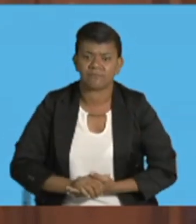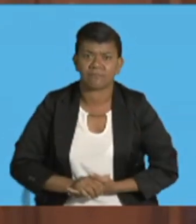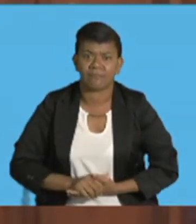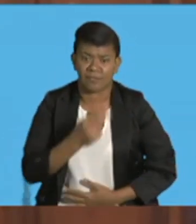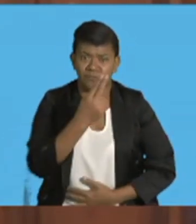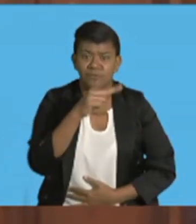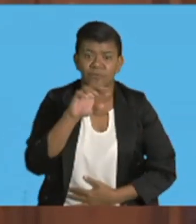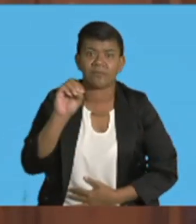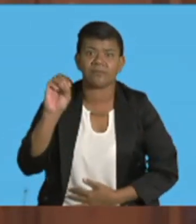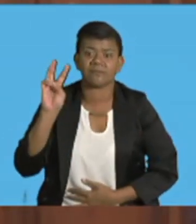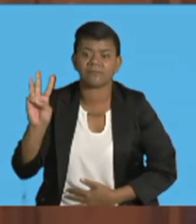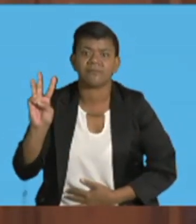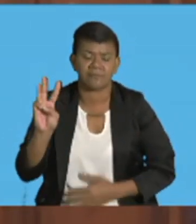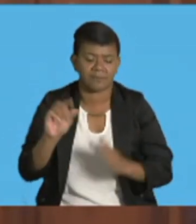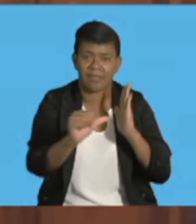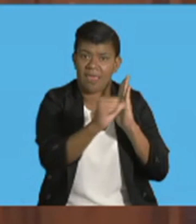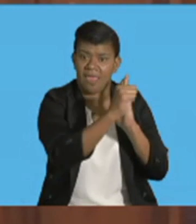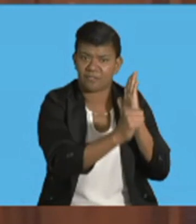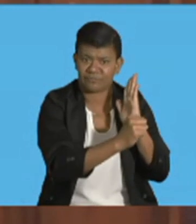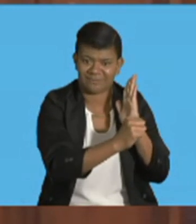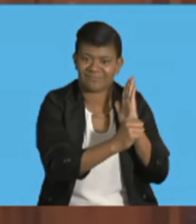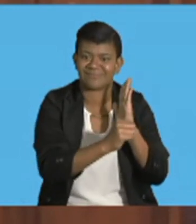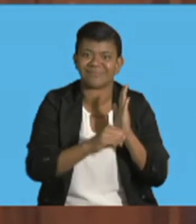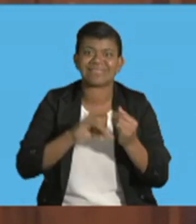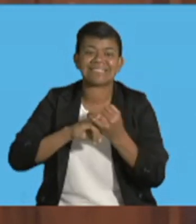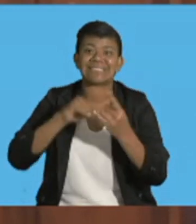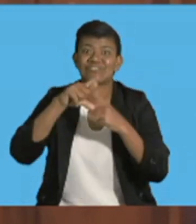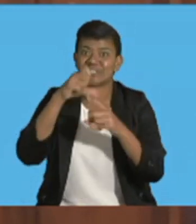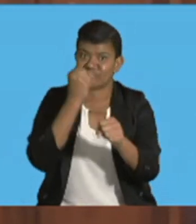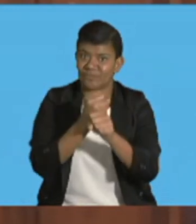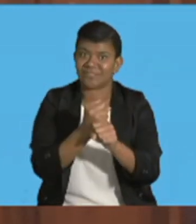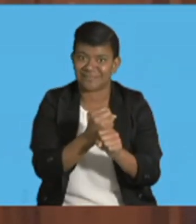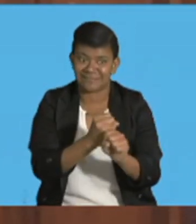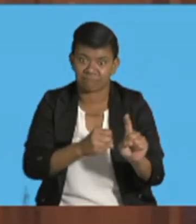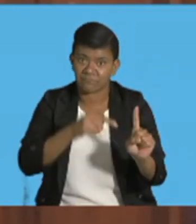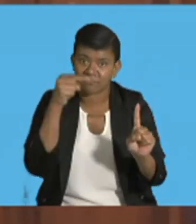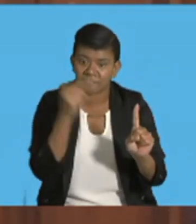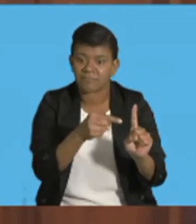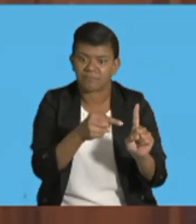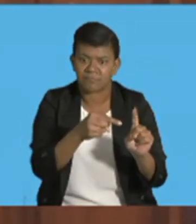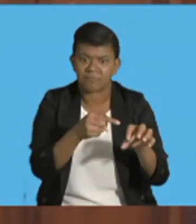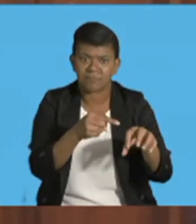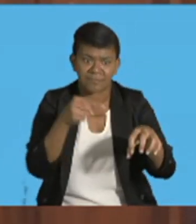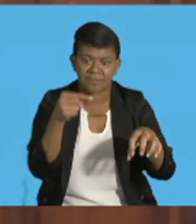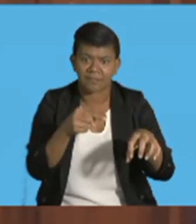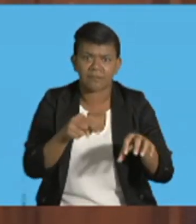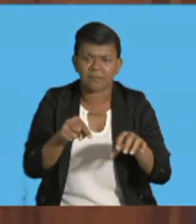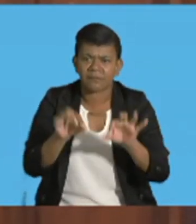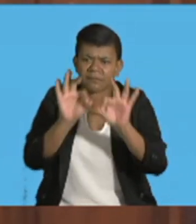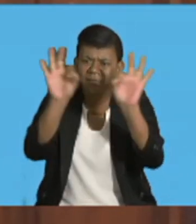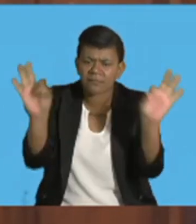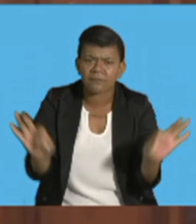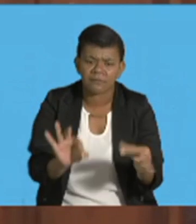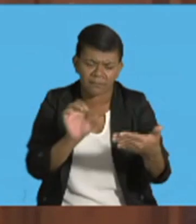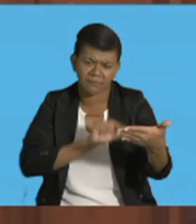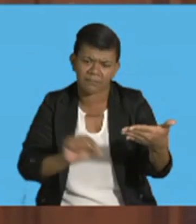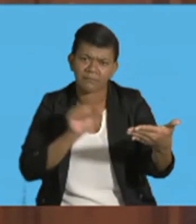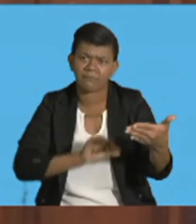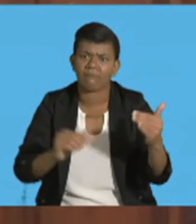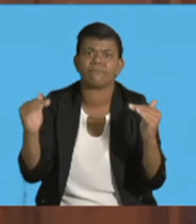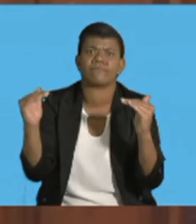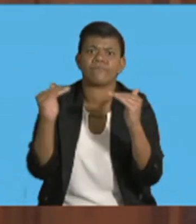Christchurch. Around the world, we are facing rising anti-Semitism, anti-Muslim rhetoric, the persecution of Christians,